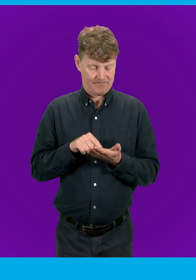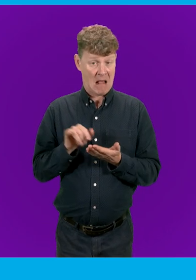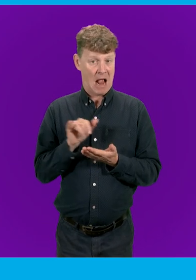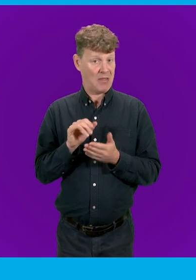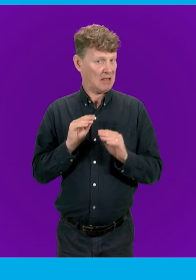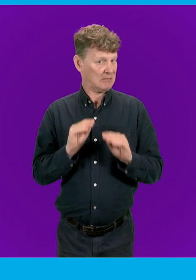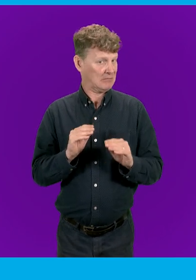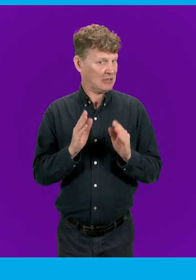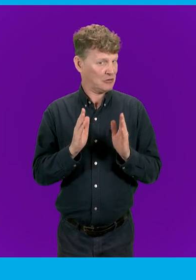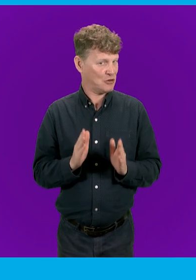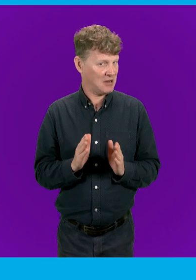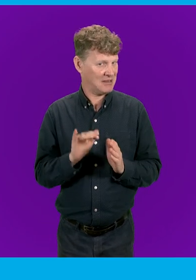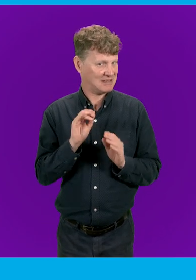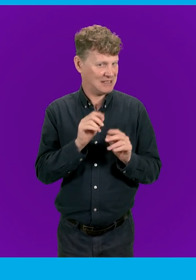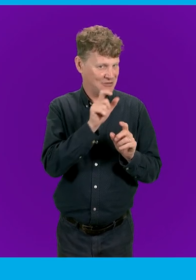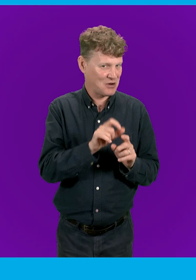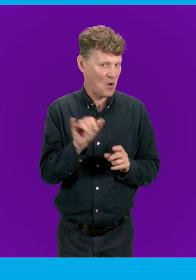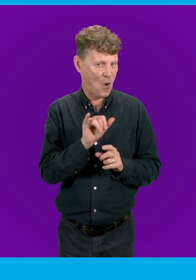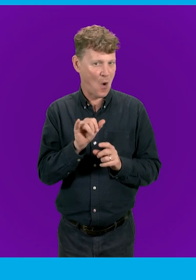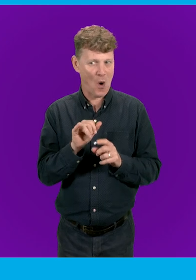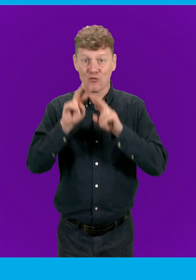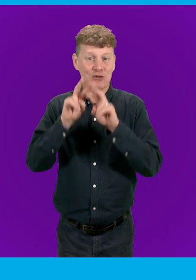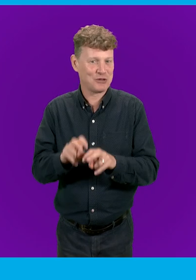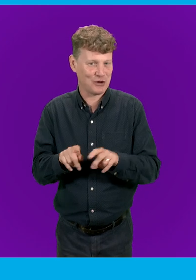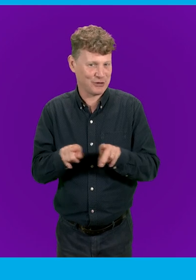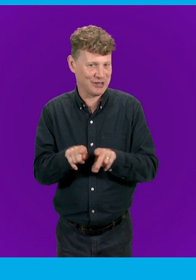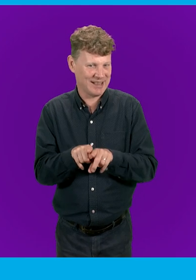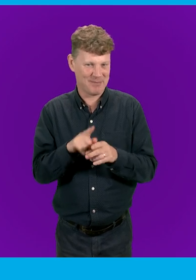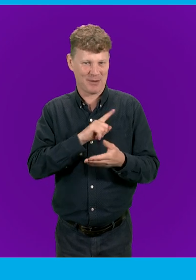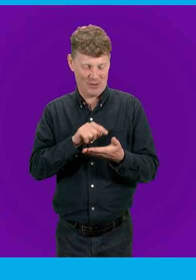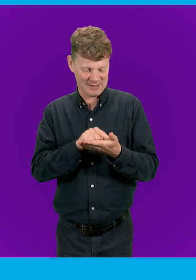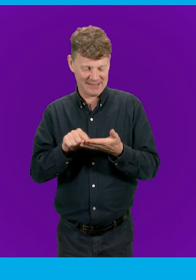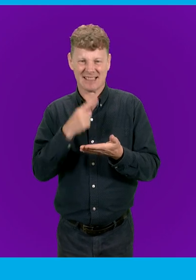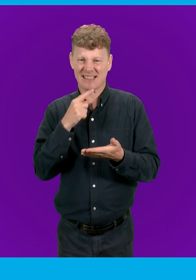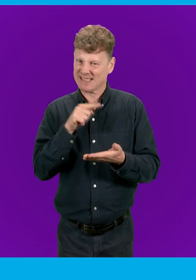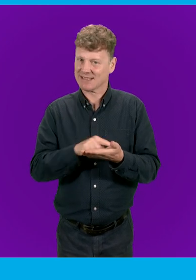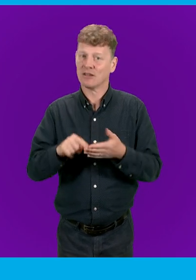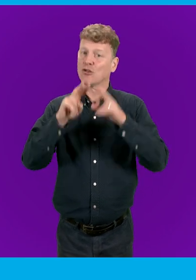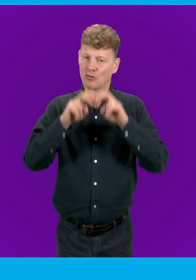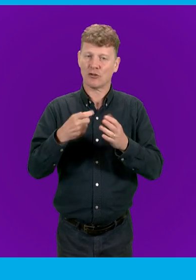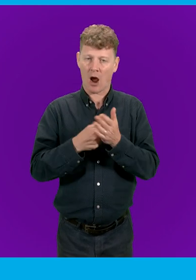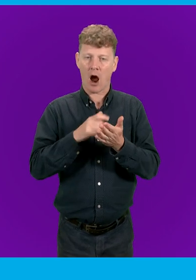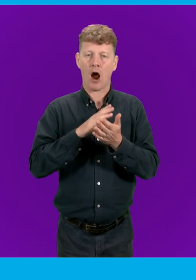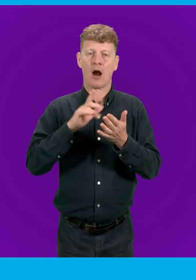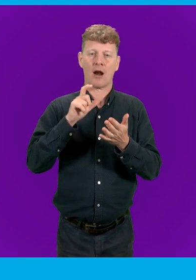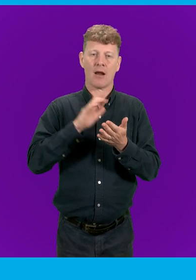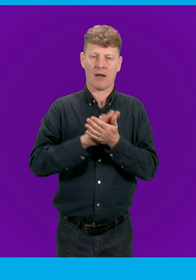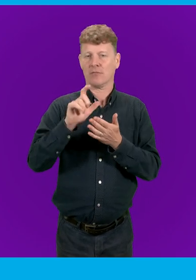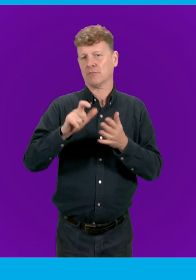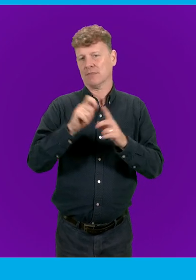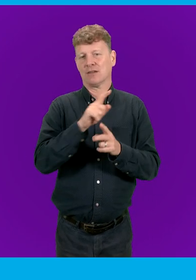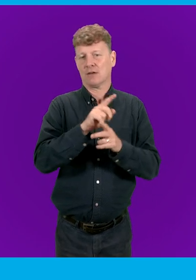teacher or somebody who's also a fellow researcher in this area, because they have done some research into RSHB education this